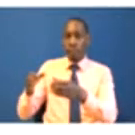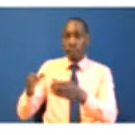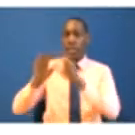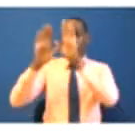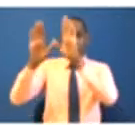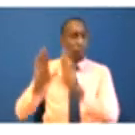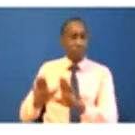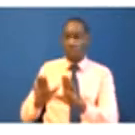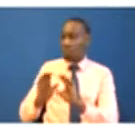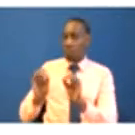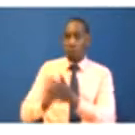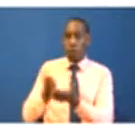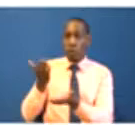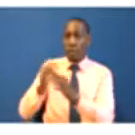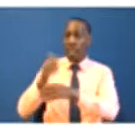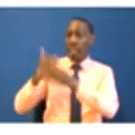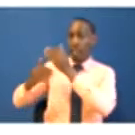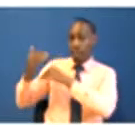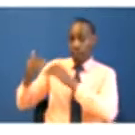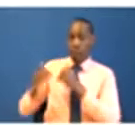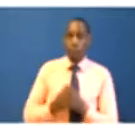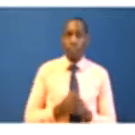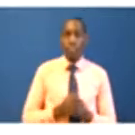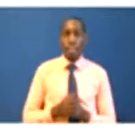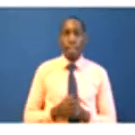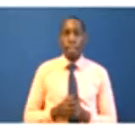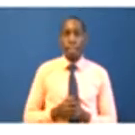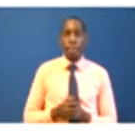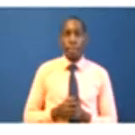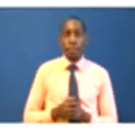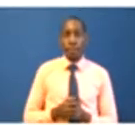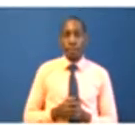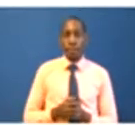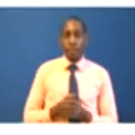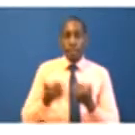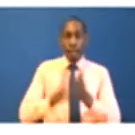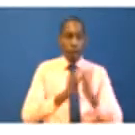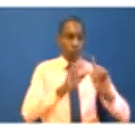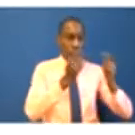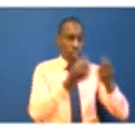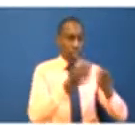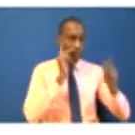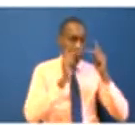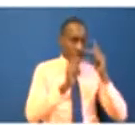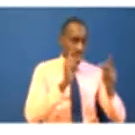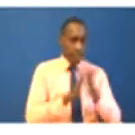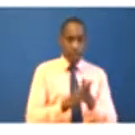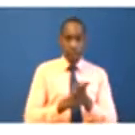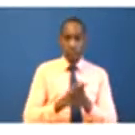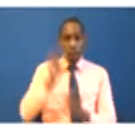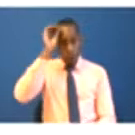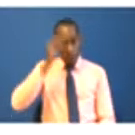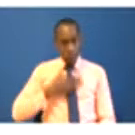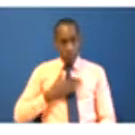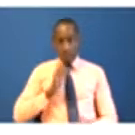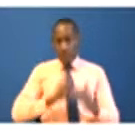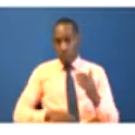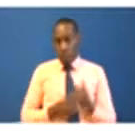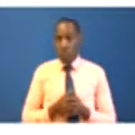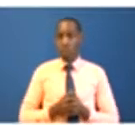they did uh in the past though there's something around political parties and in terms of tribe i am seeing a situation